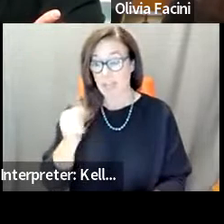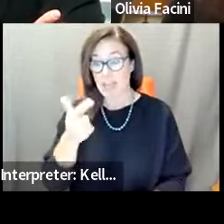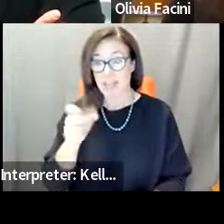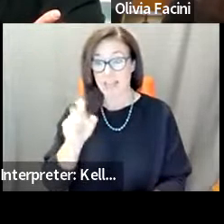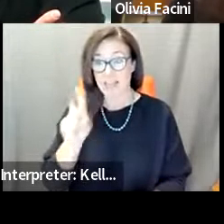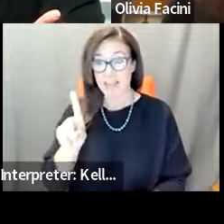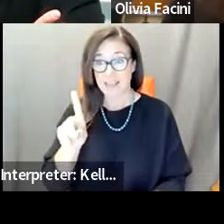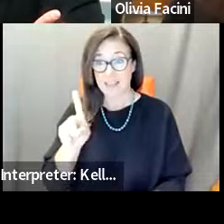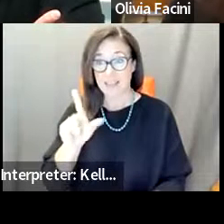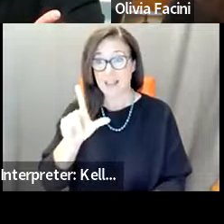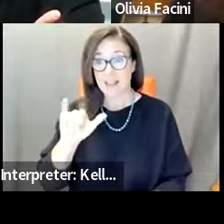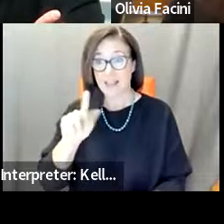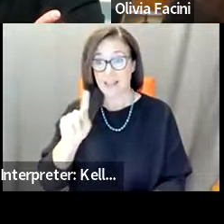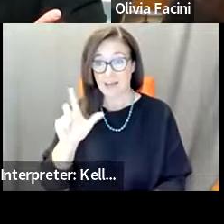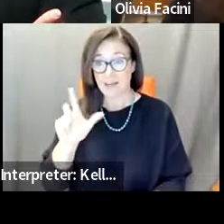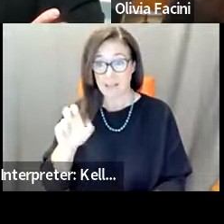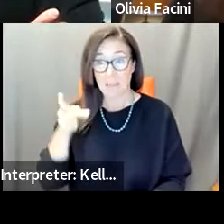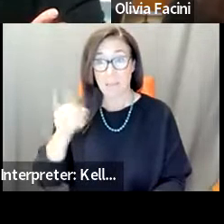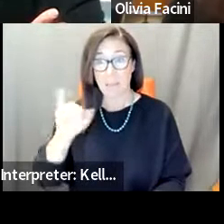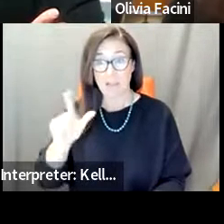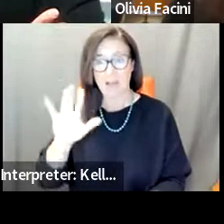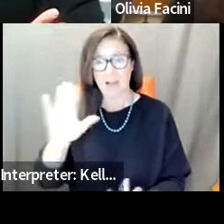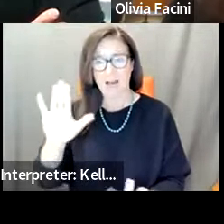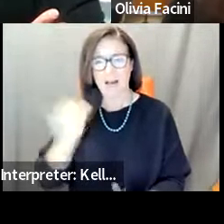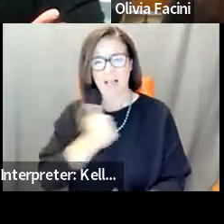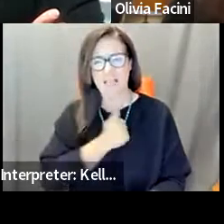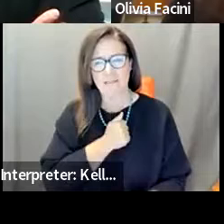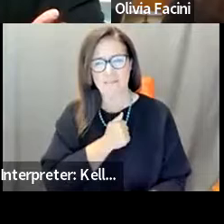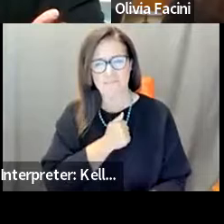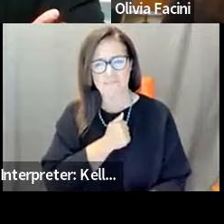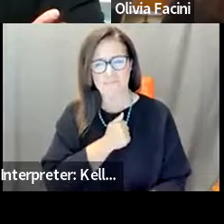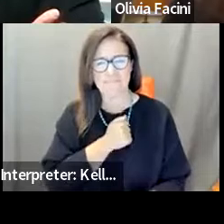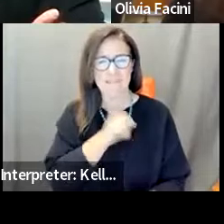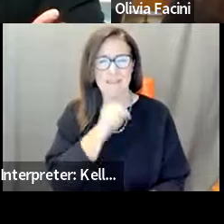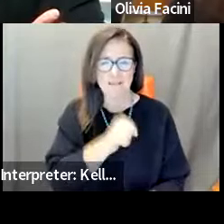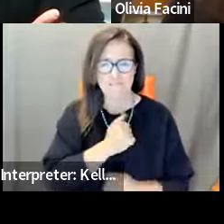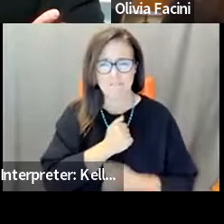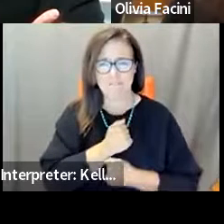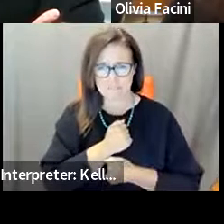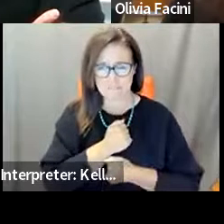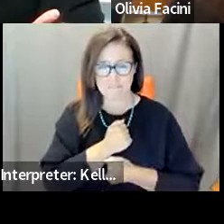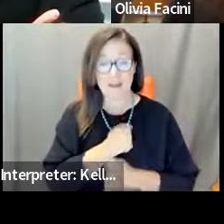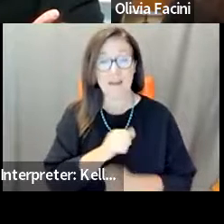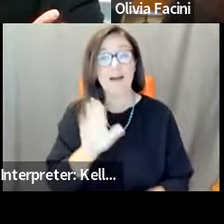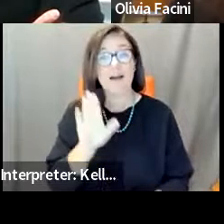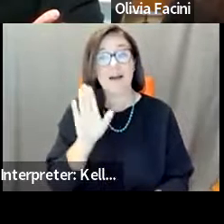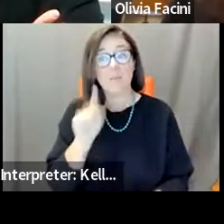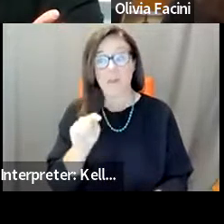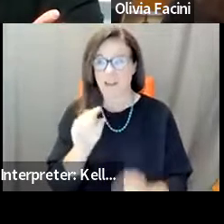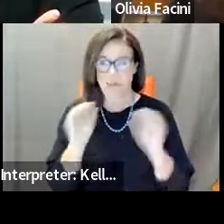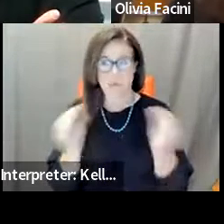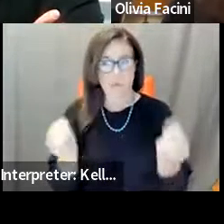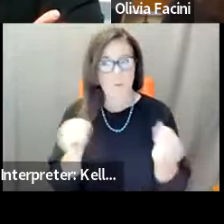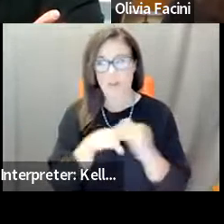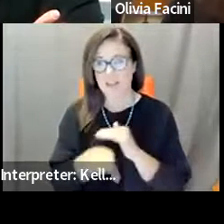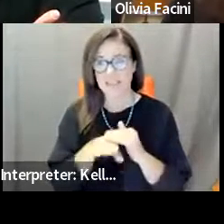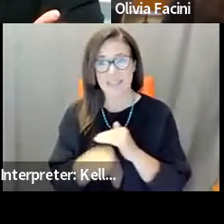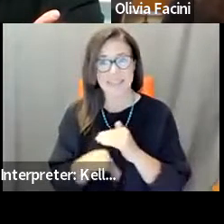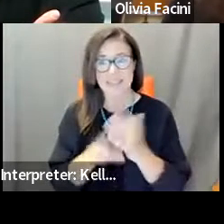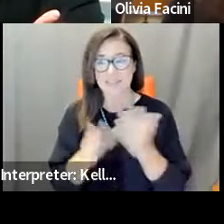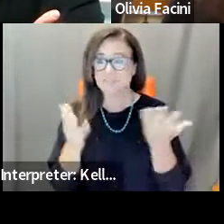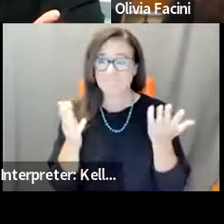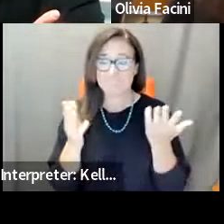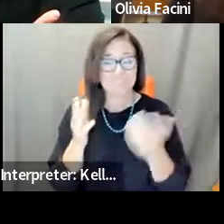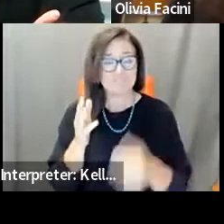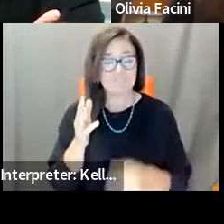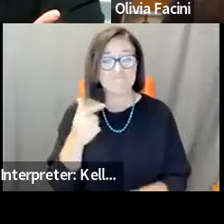so much. But I really wish that there was some type of ADA accommodation other than putting